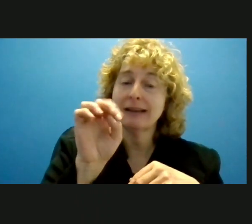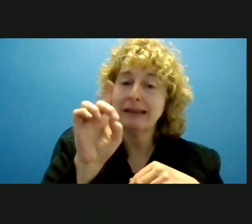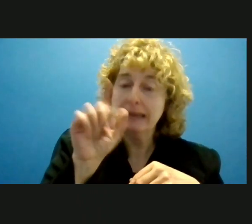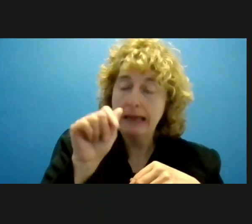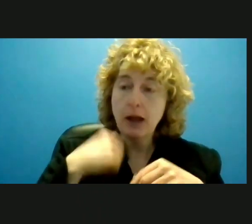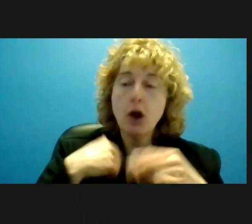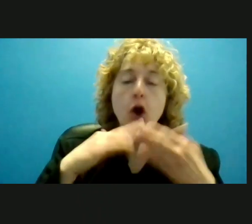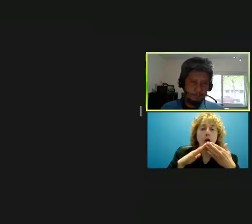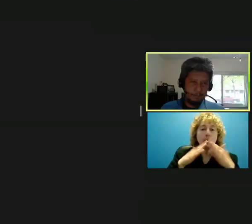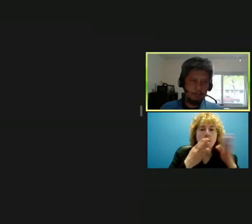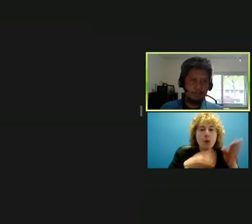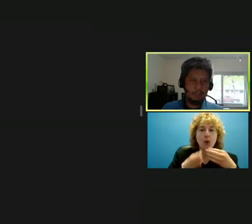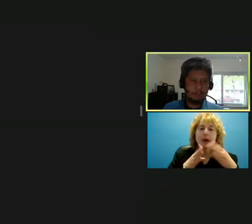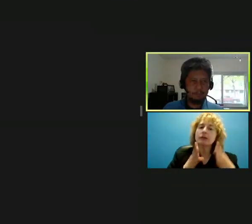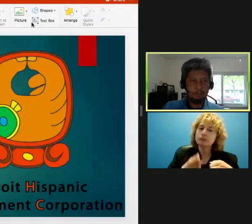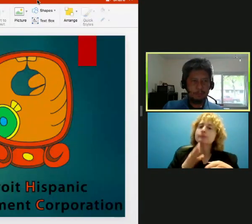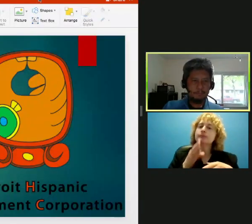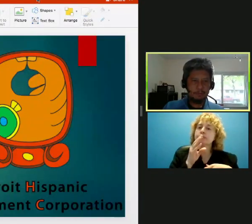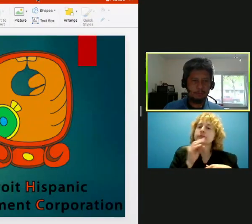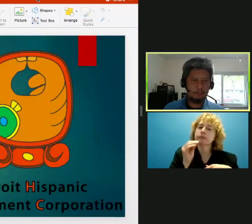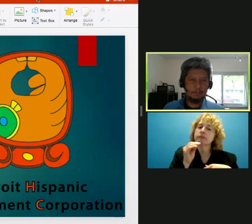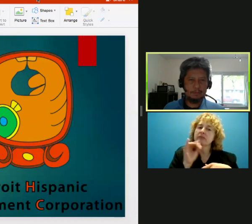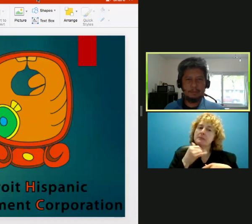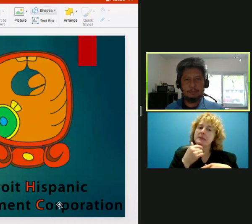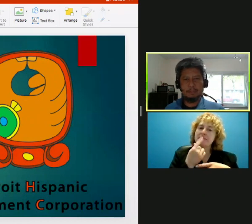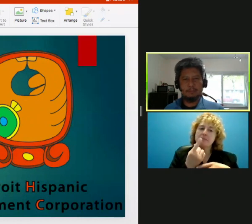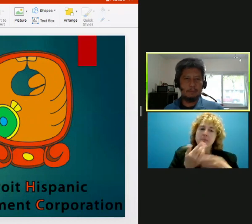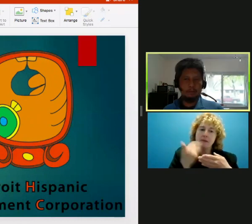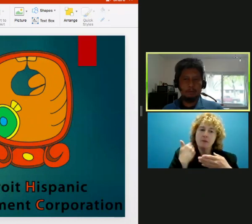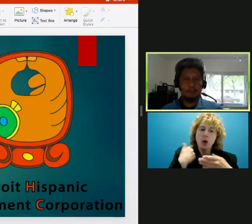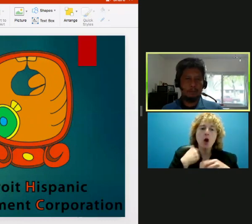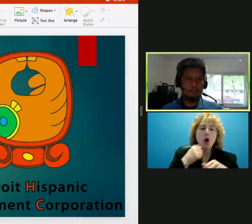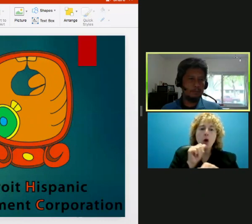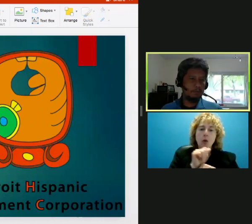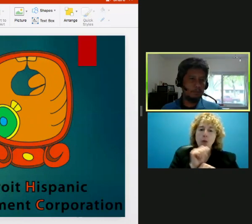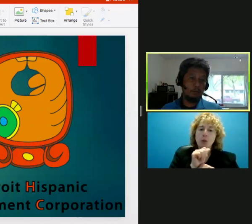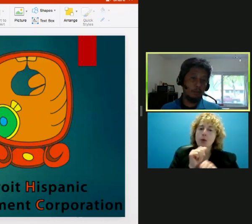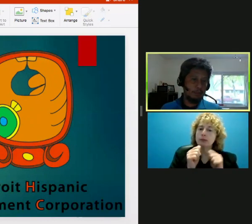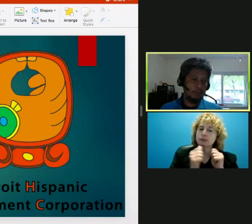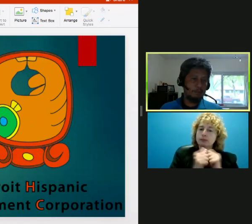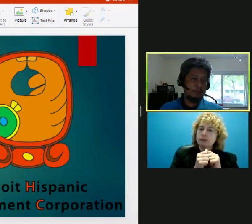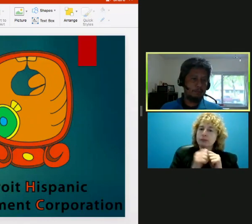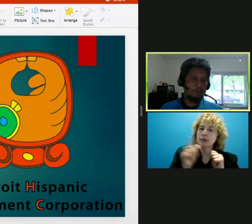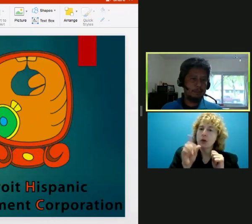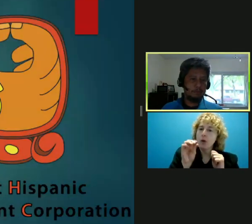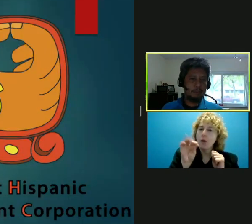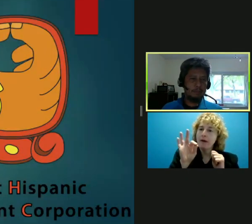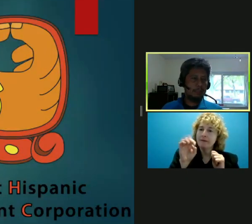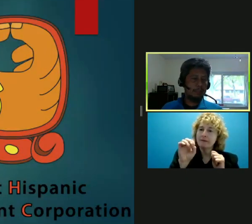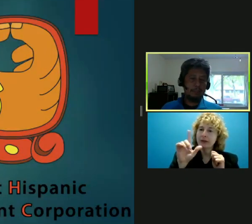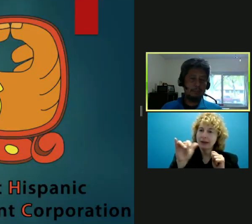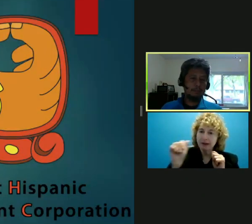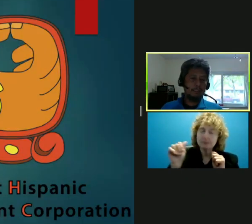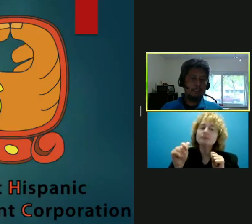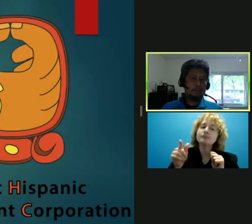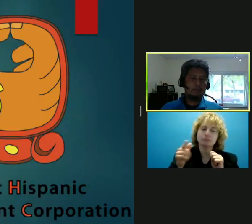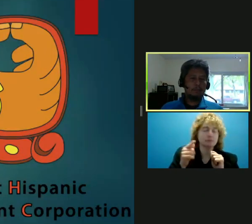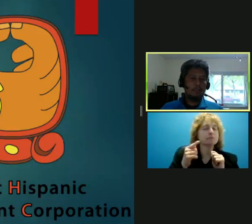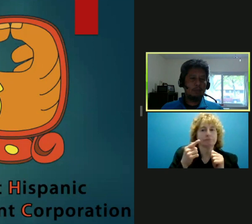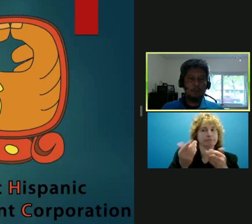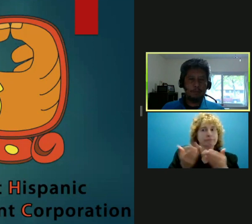I work with Ophelia, and Ophelia has been part of this space for a long time, a longer time than me as well, at least.